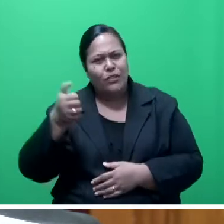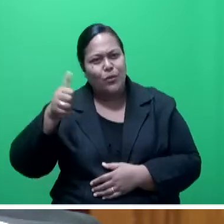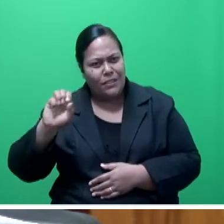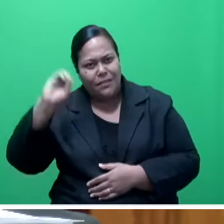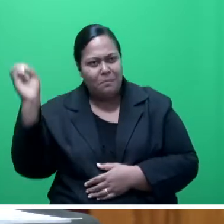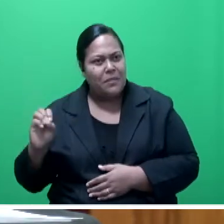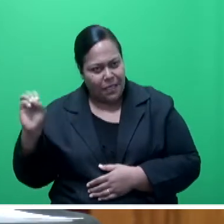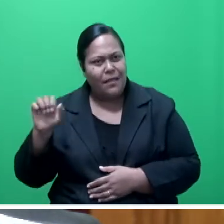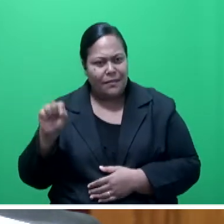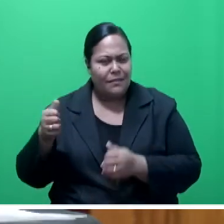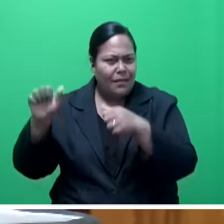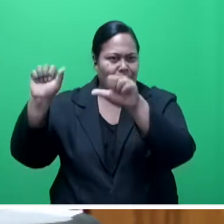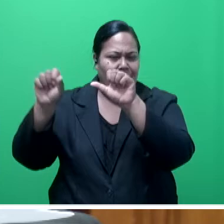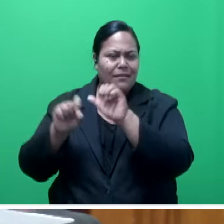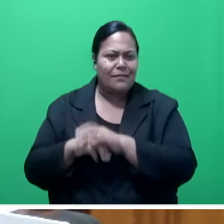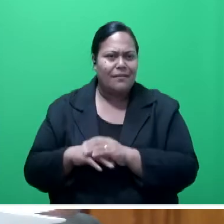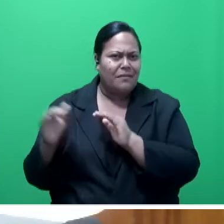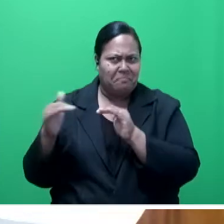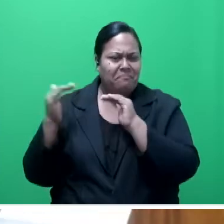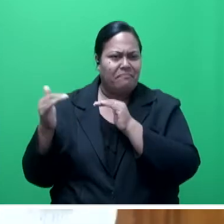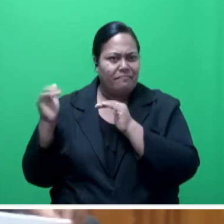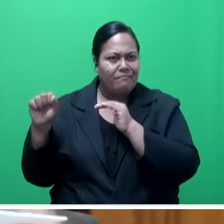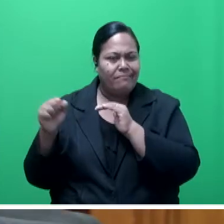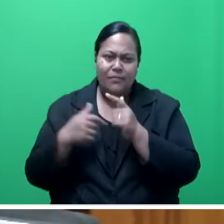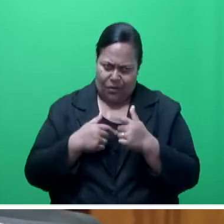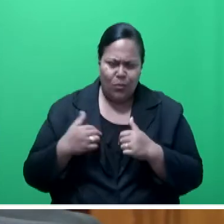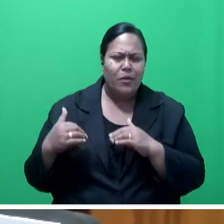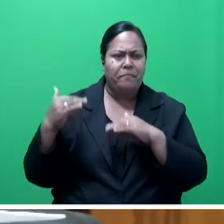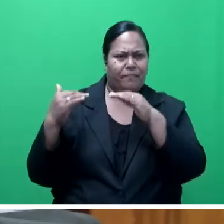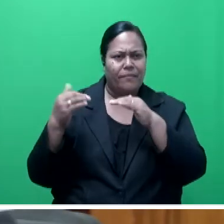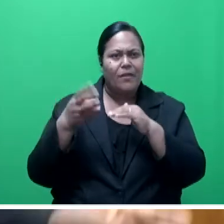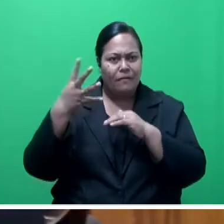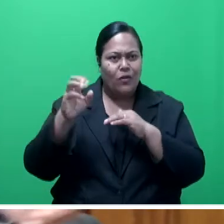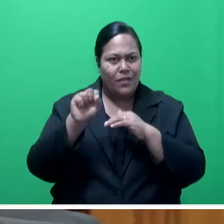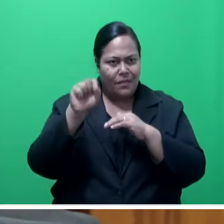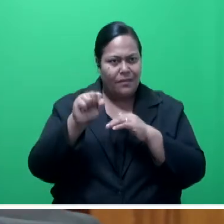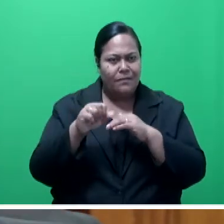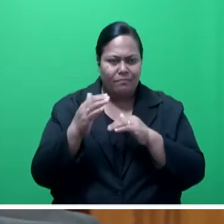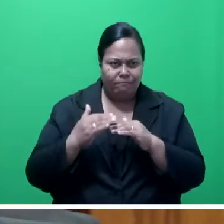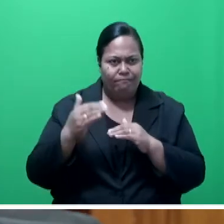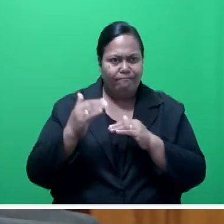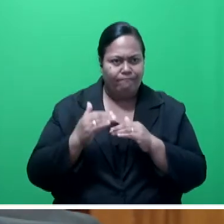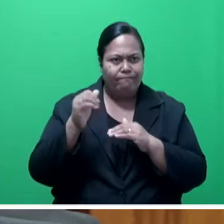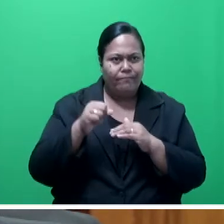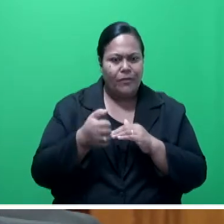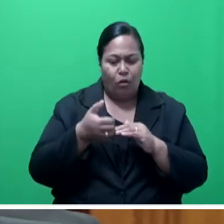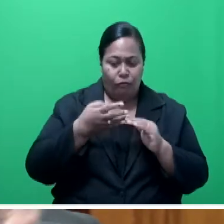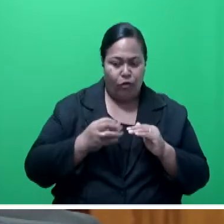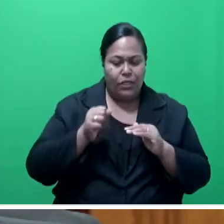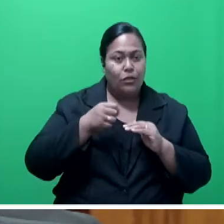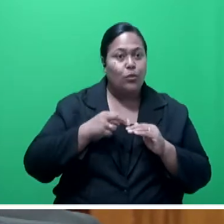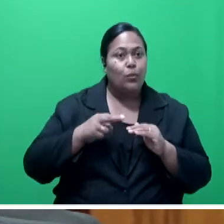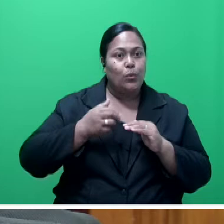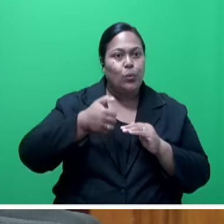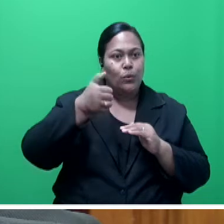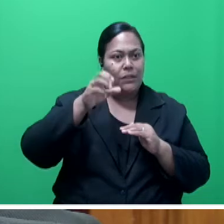And so we have a success rate of 40, which we are not within the range, Mr. Speaker. So to